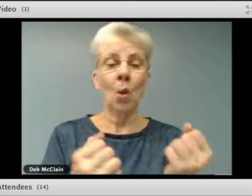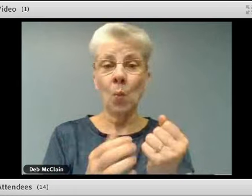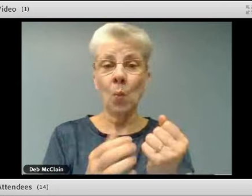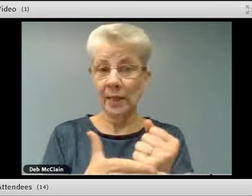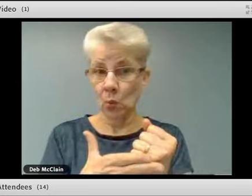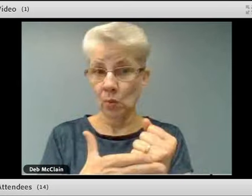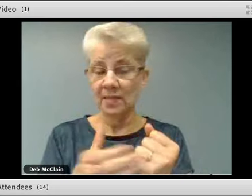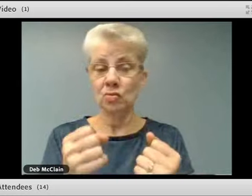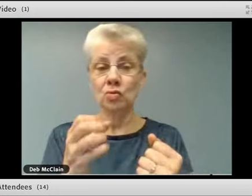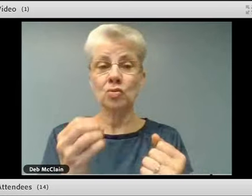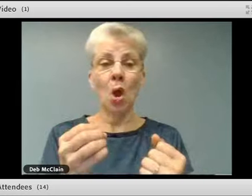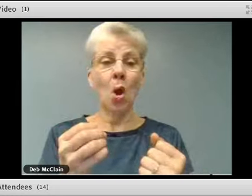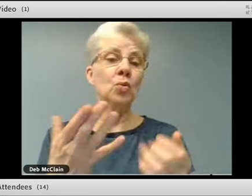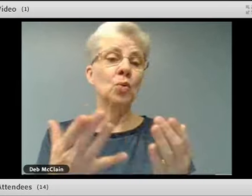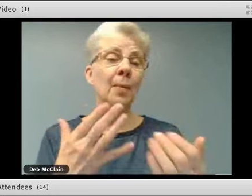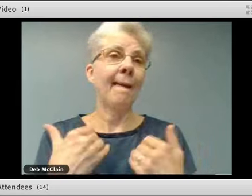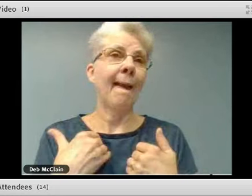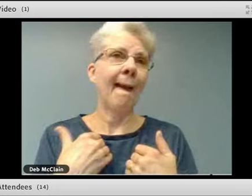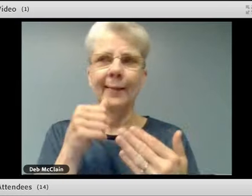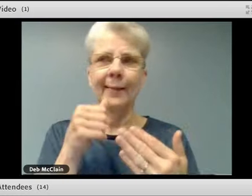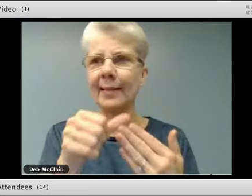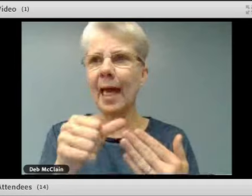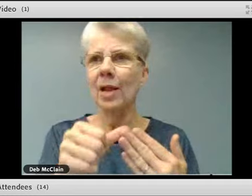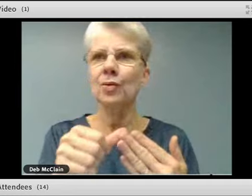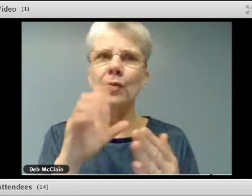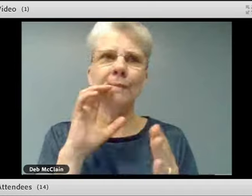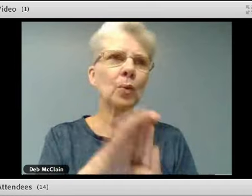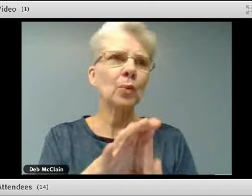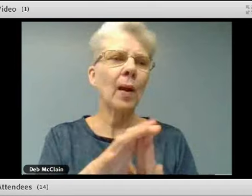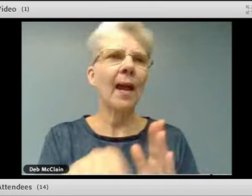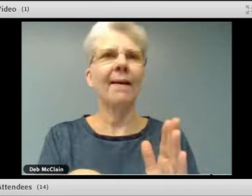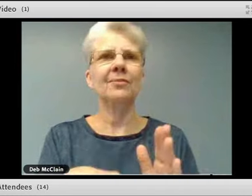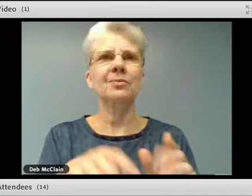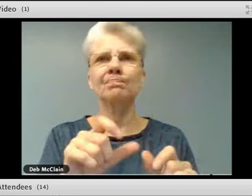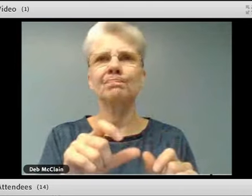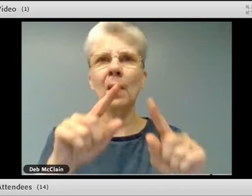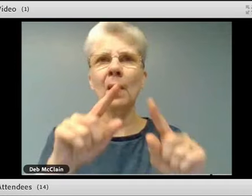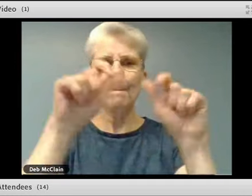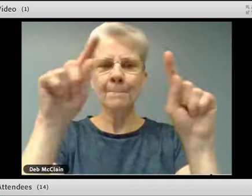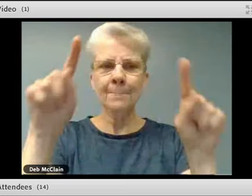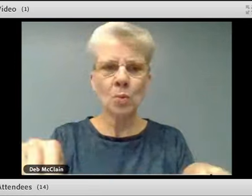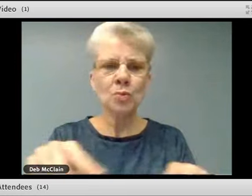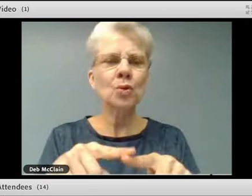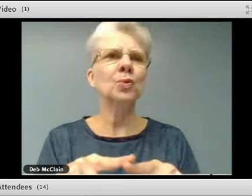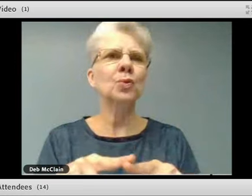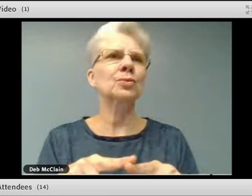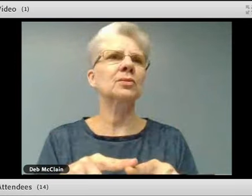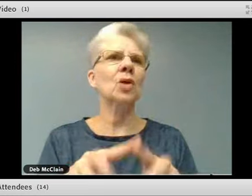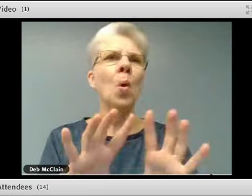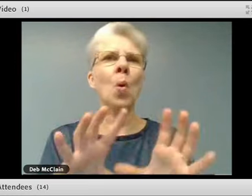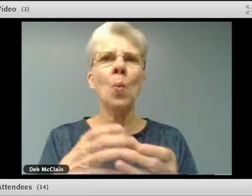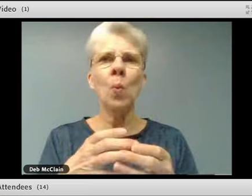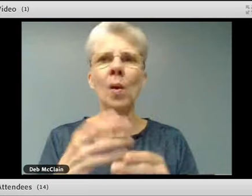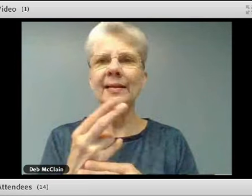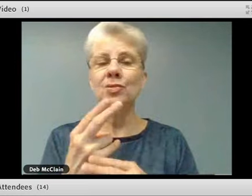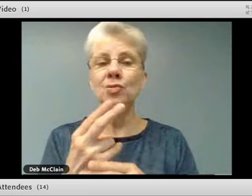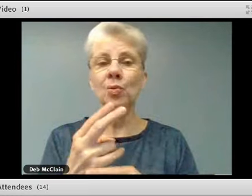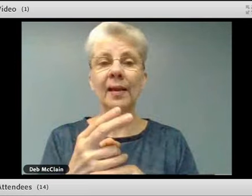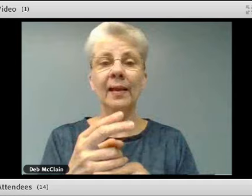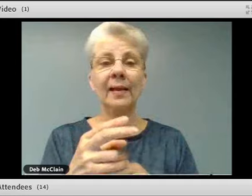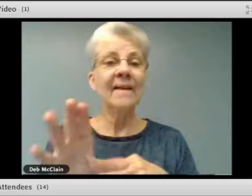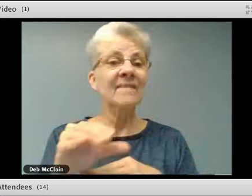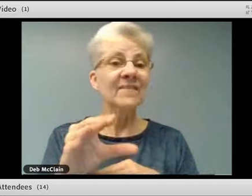resources. So you may have letters, photographs, posters, oral histories, video clips, sheet music, and